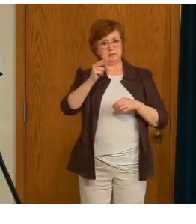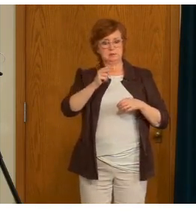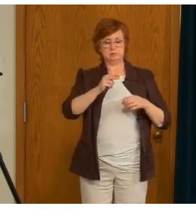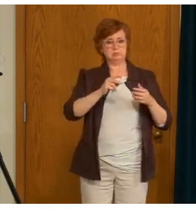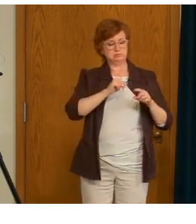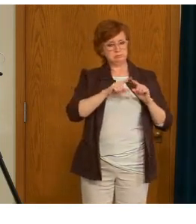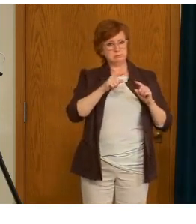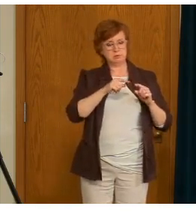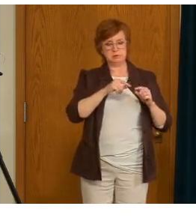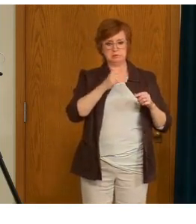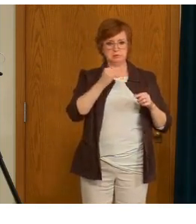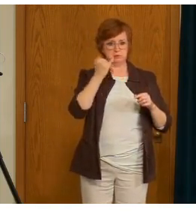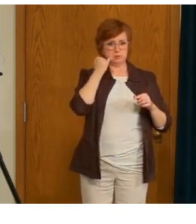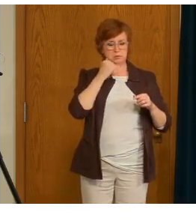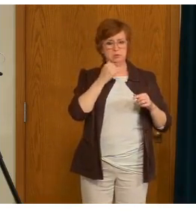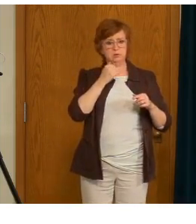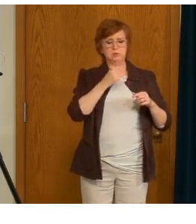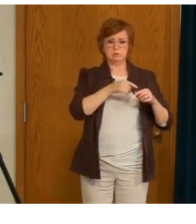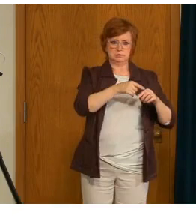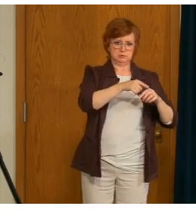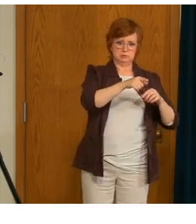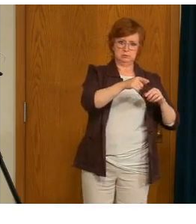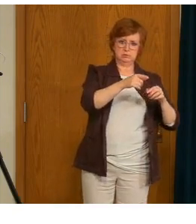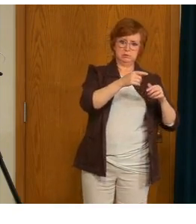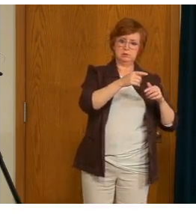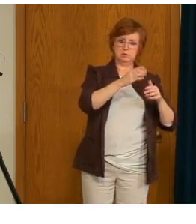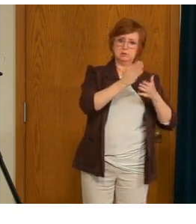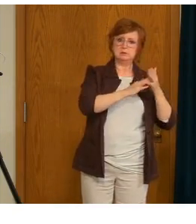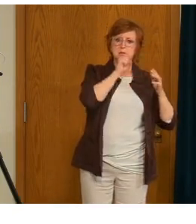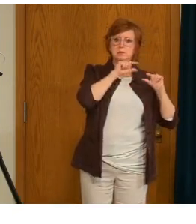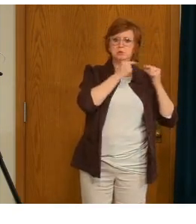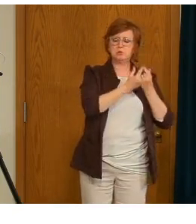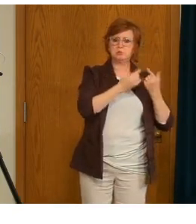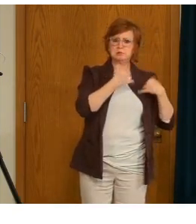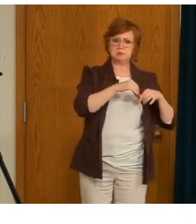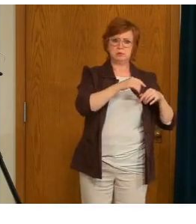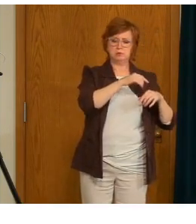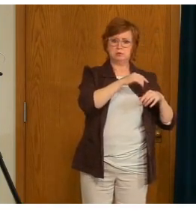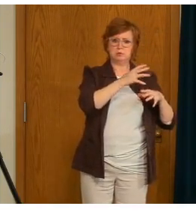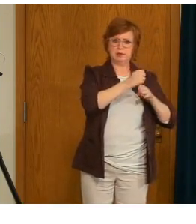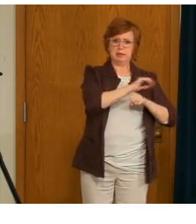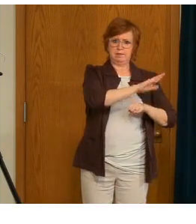yet, as there is some overlap as we move forward between the two doses.